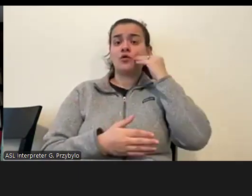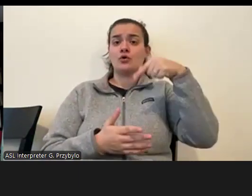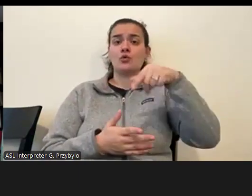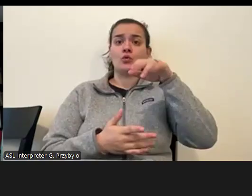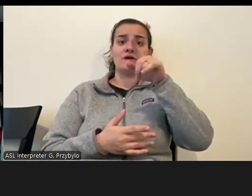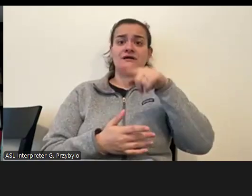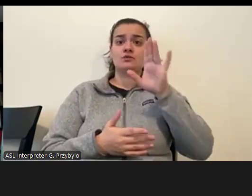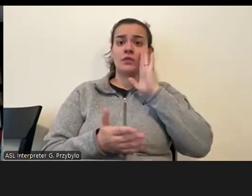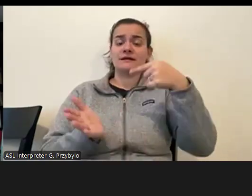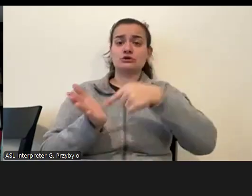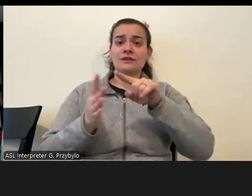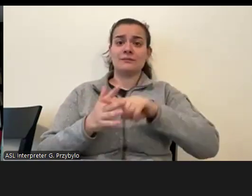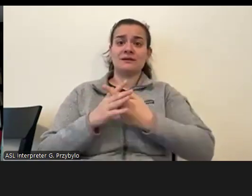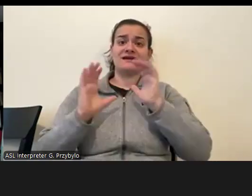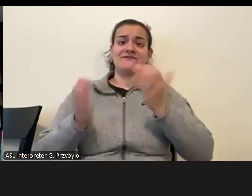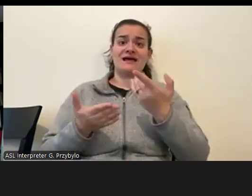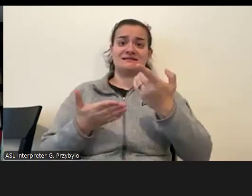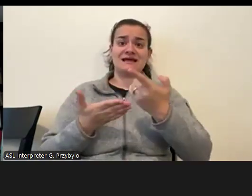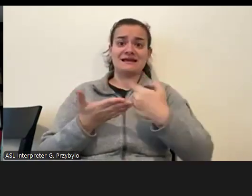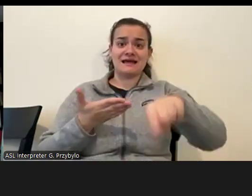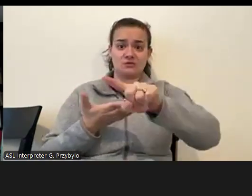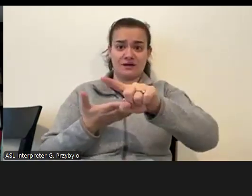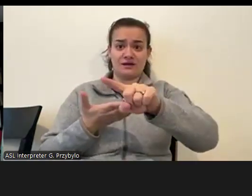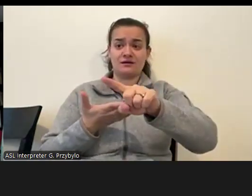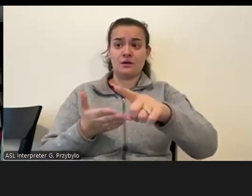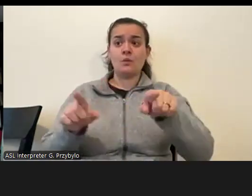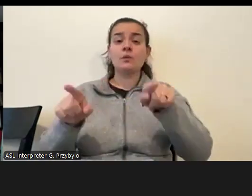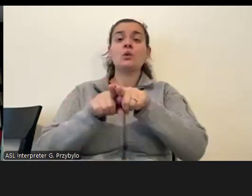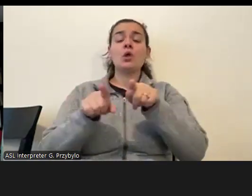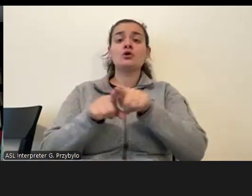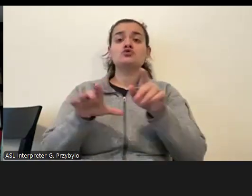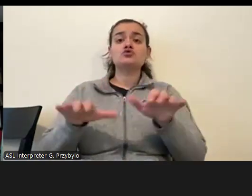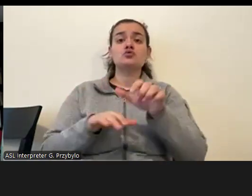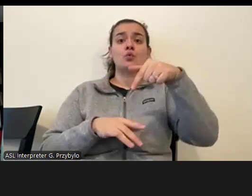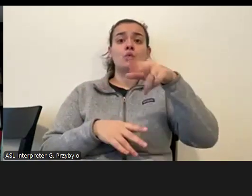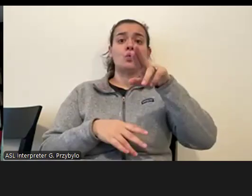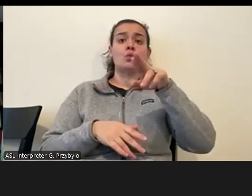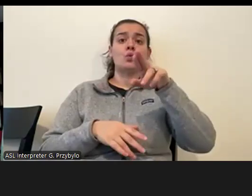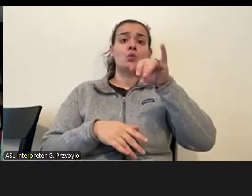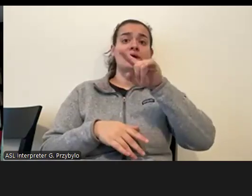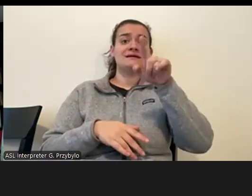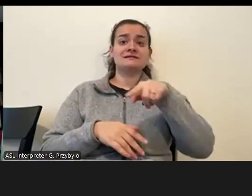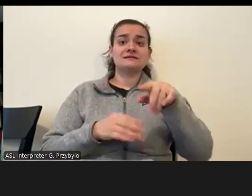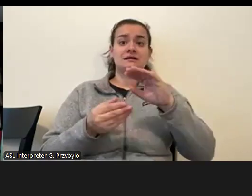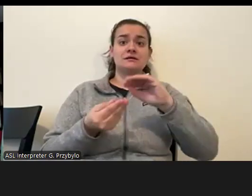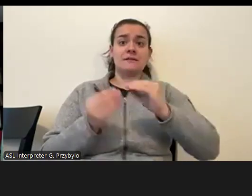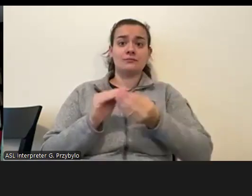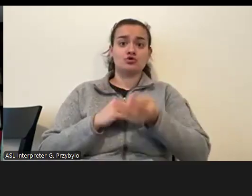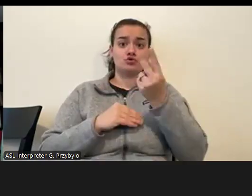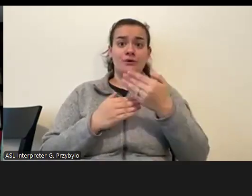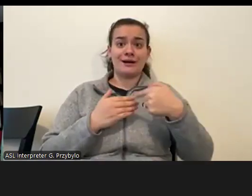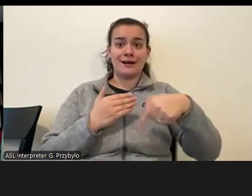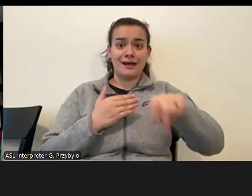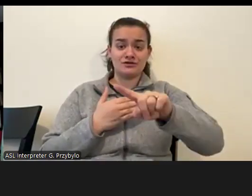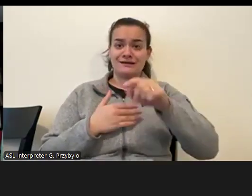beginning of class next week. We will also do quiz number 2 next week instead of this